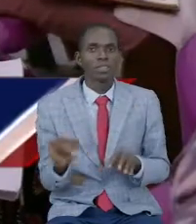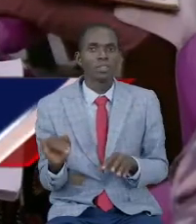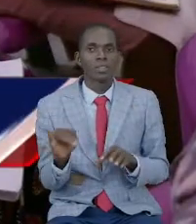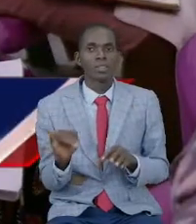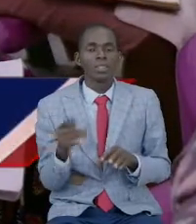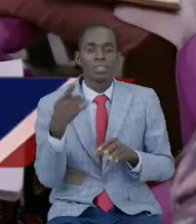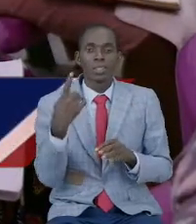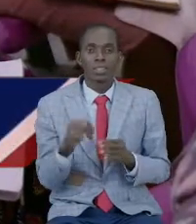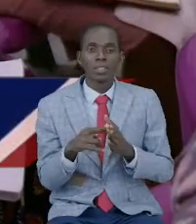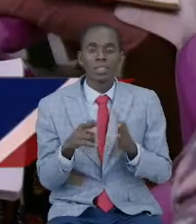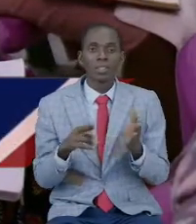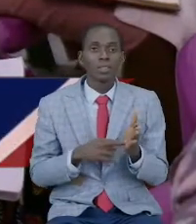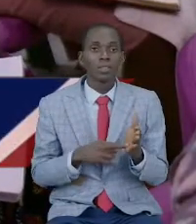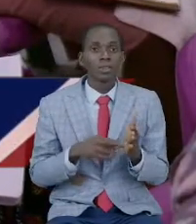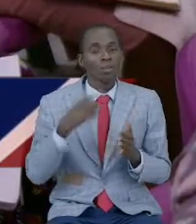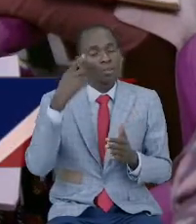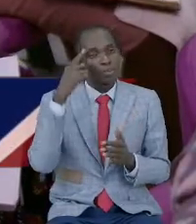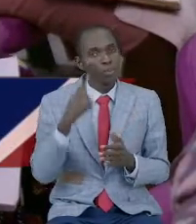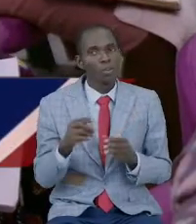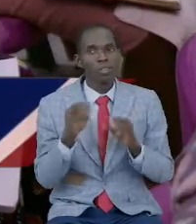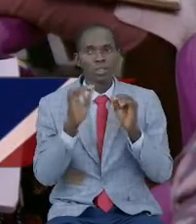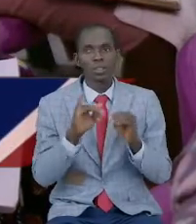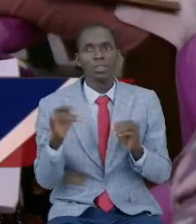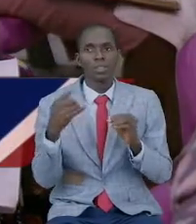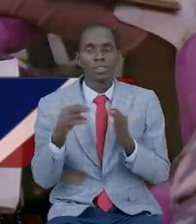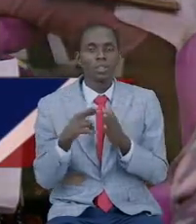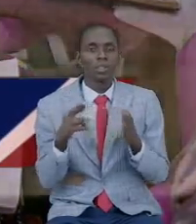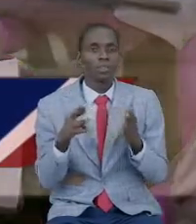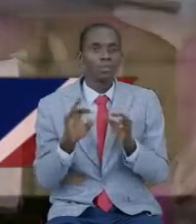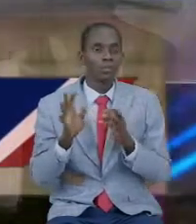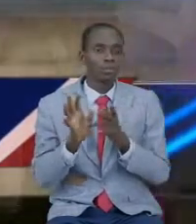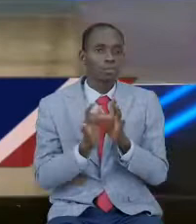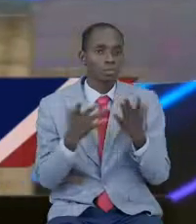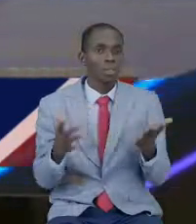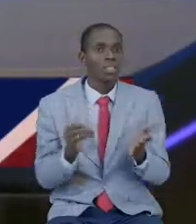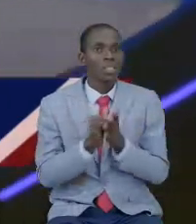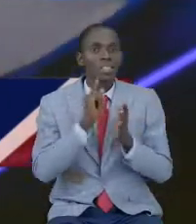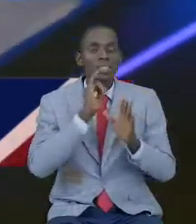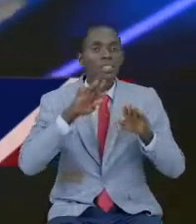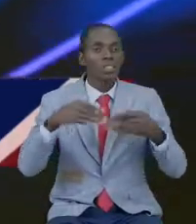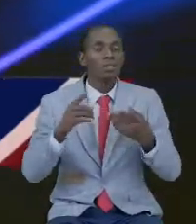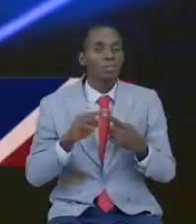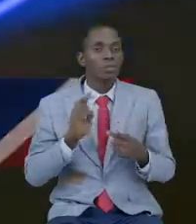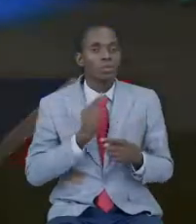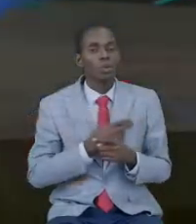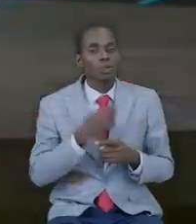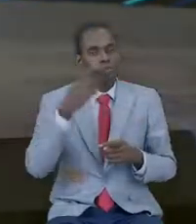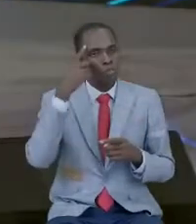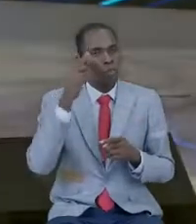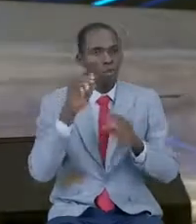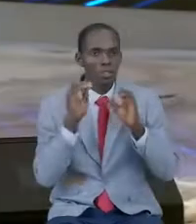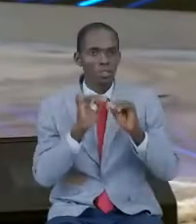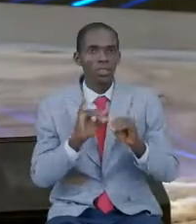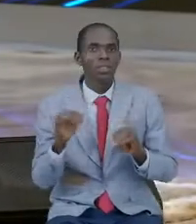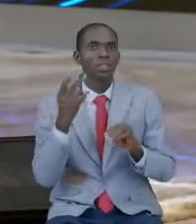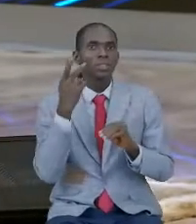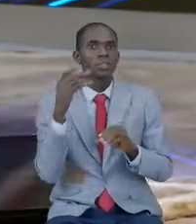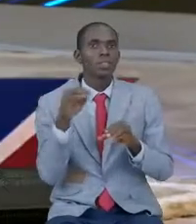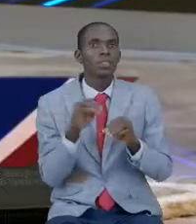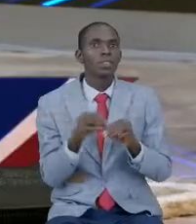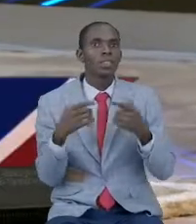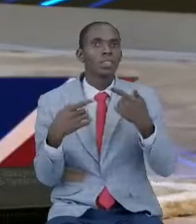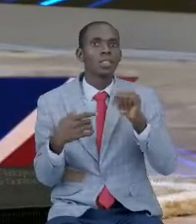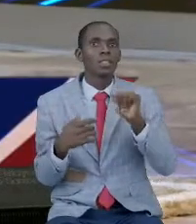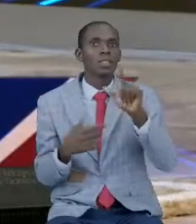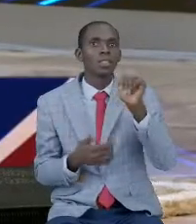scripture that is given to us, and it is for teaching. It tells us in Galatians chapter